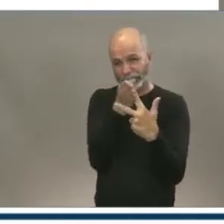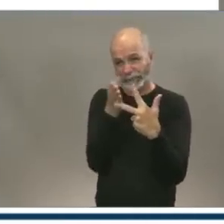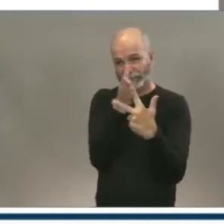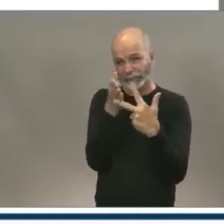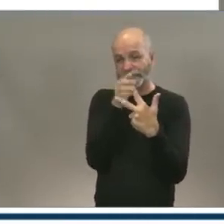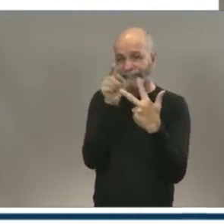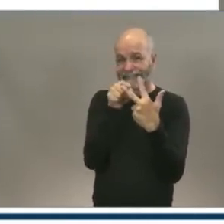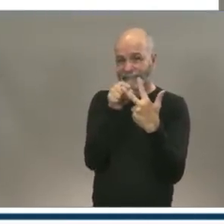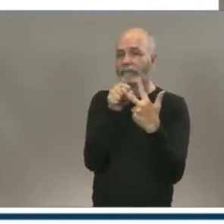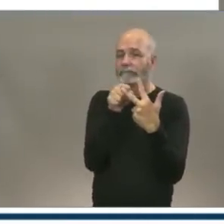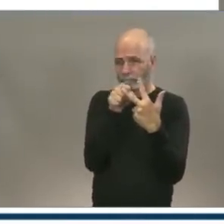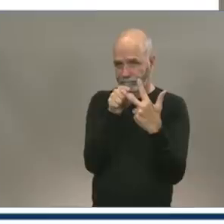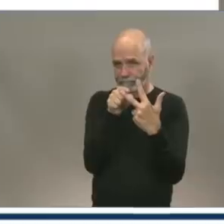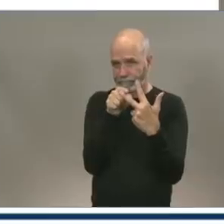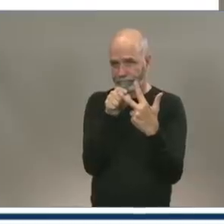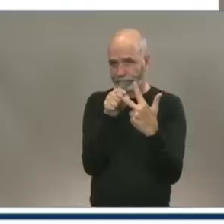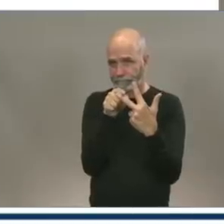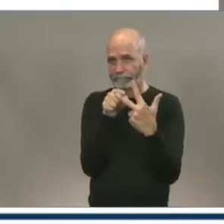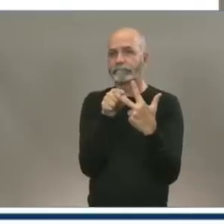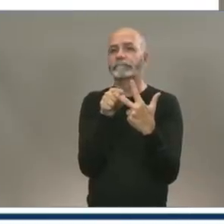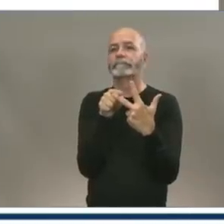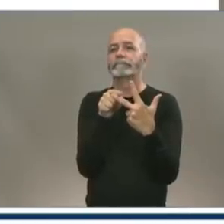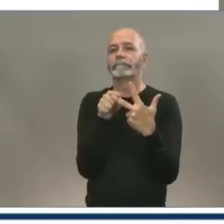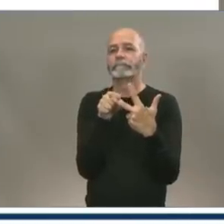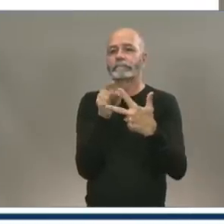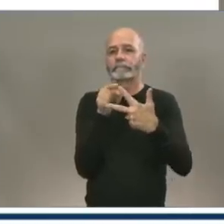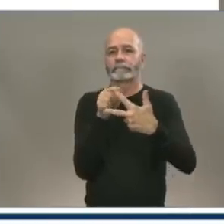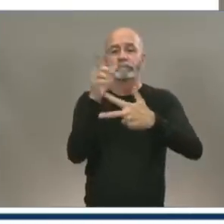between their 2 primary series. And again, for the